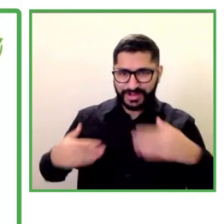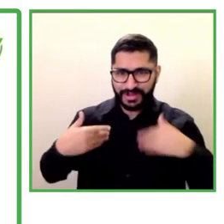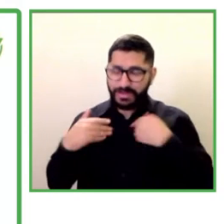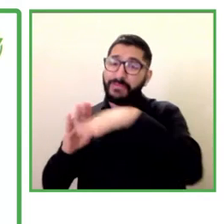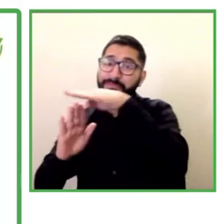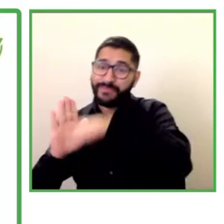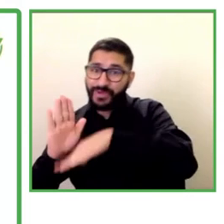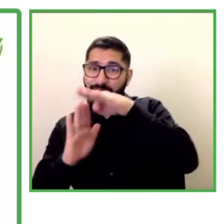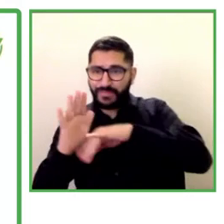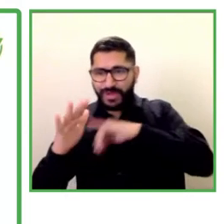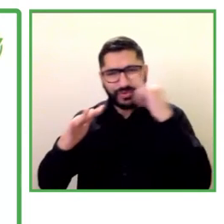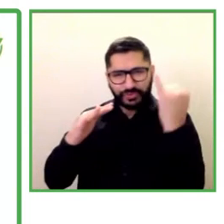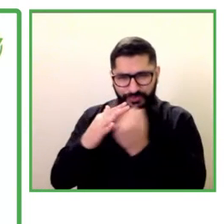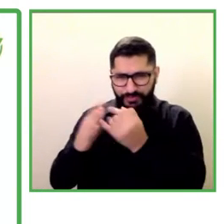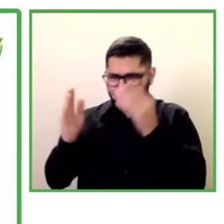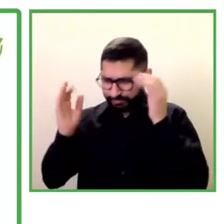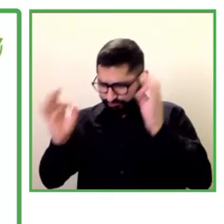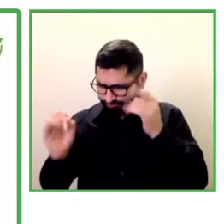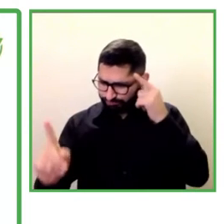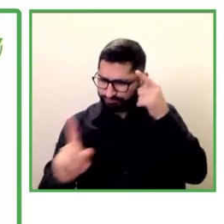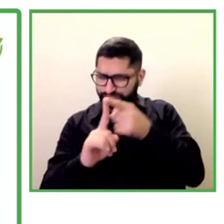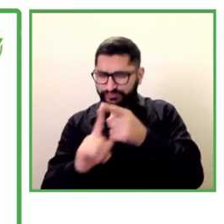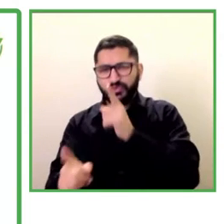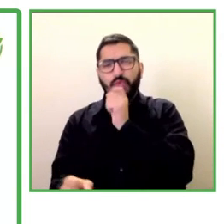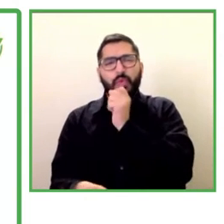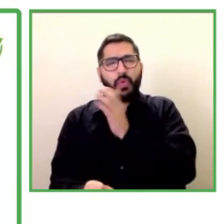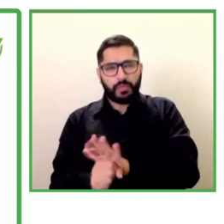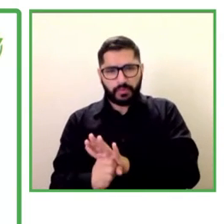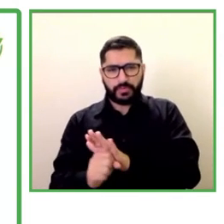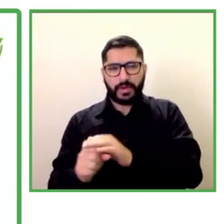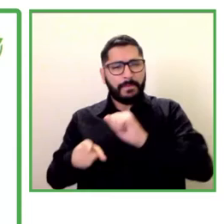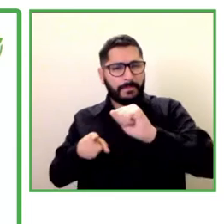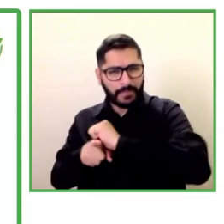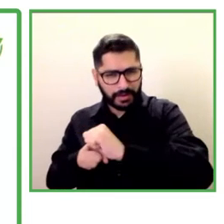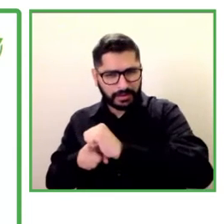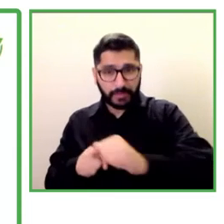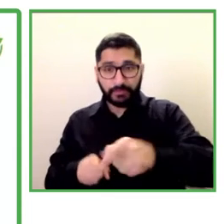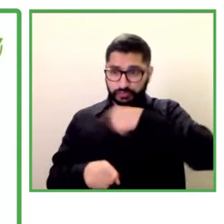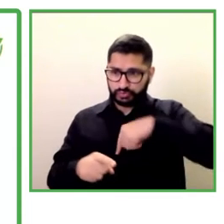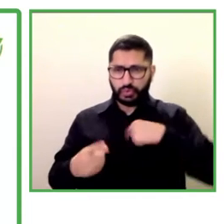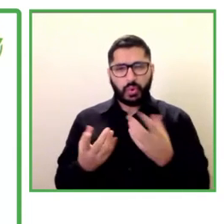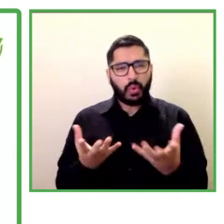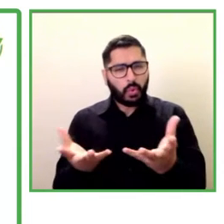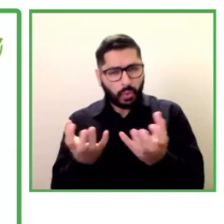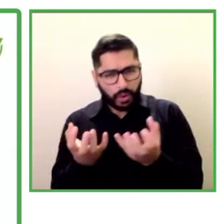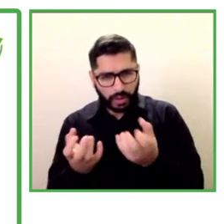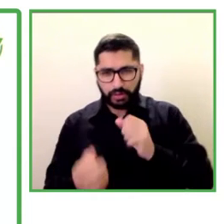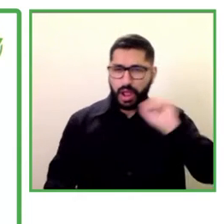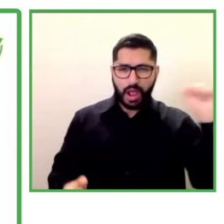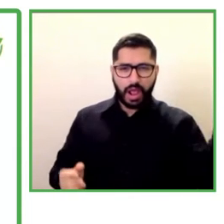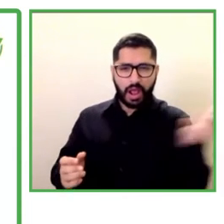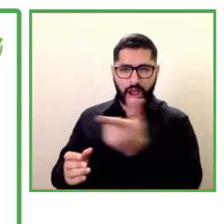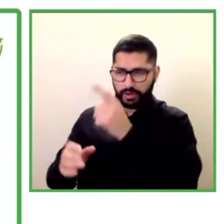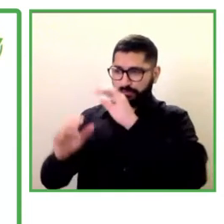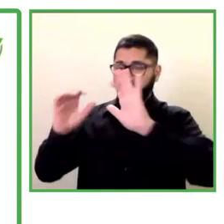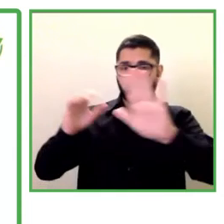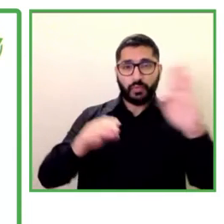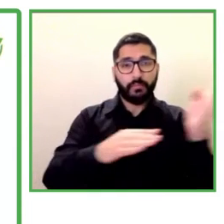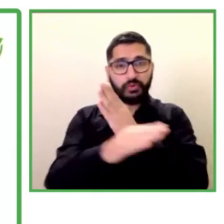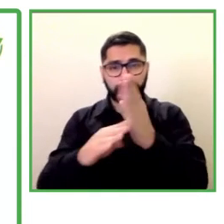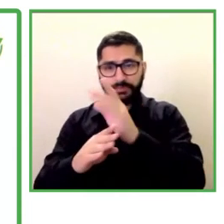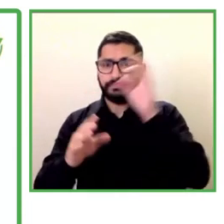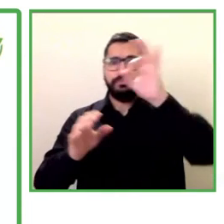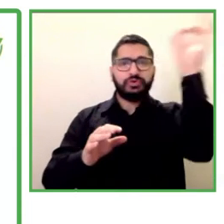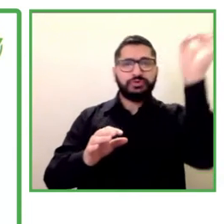and in a more practical way as well. We want for all of the companies to be 100% inclusive,